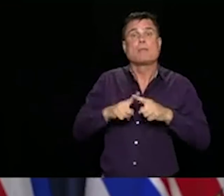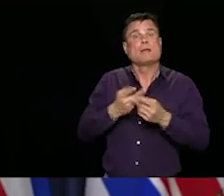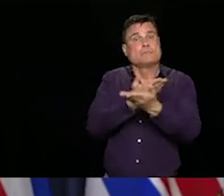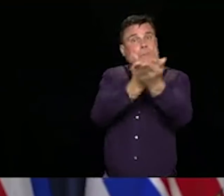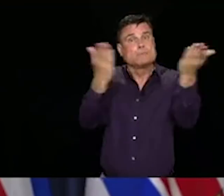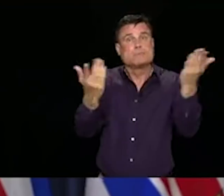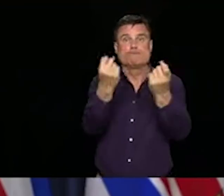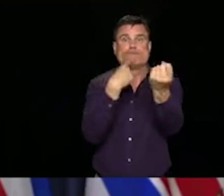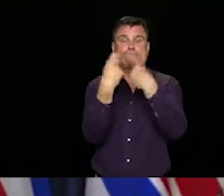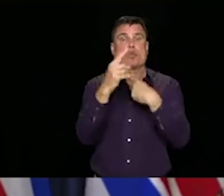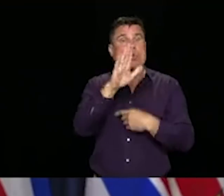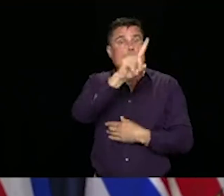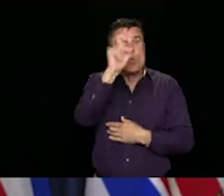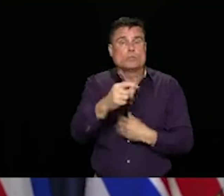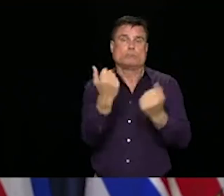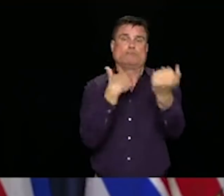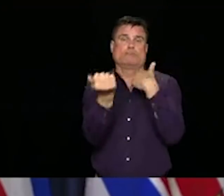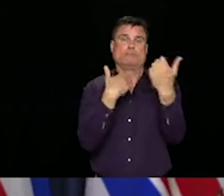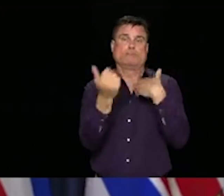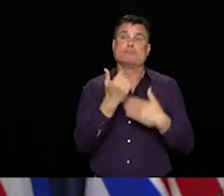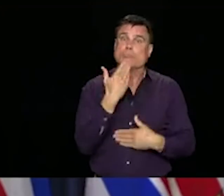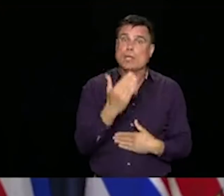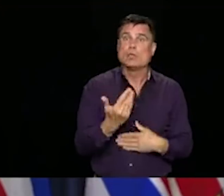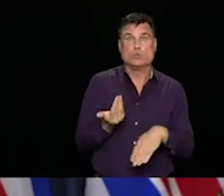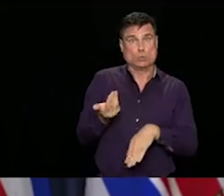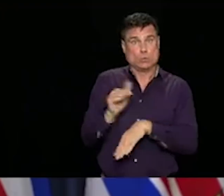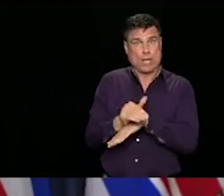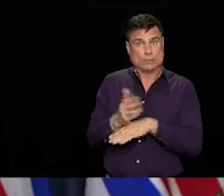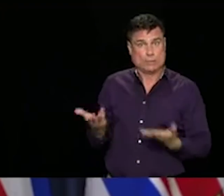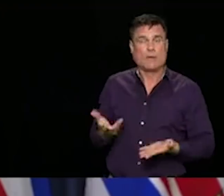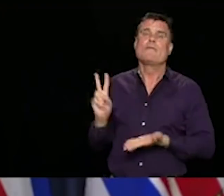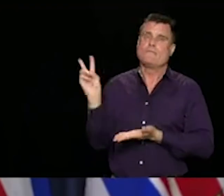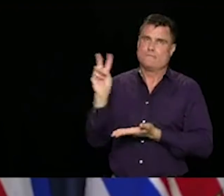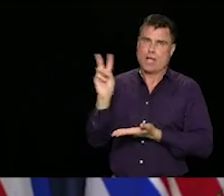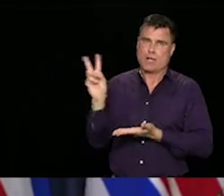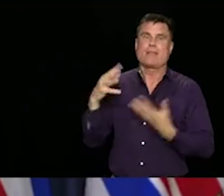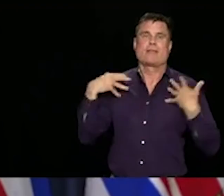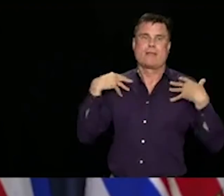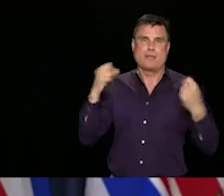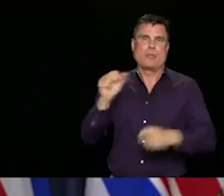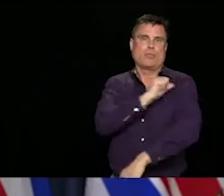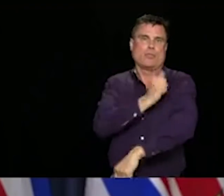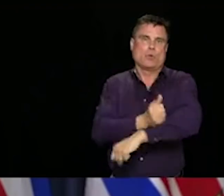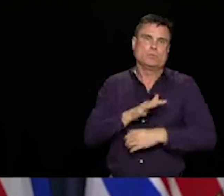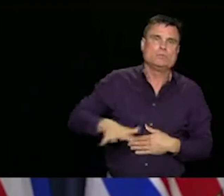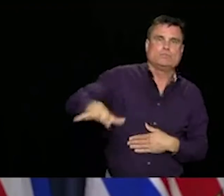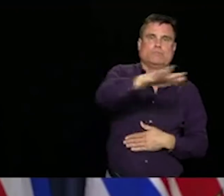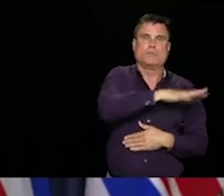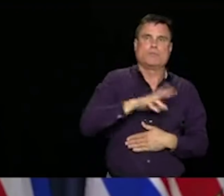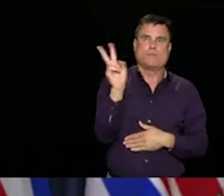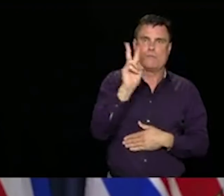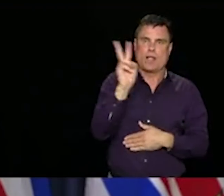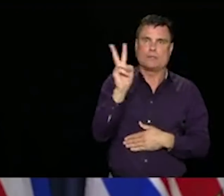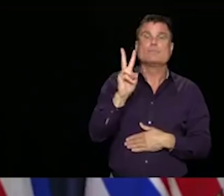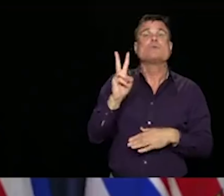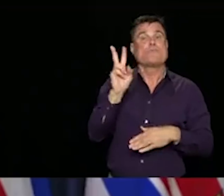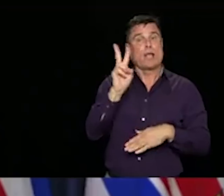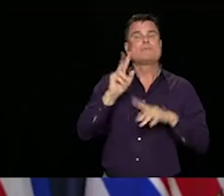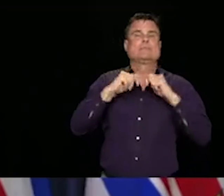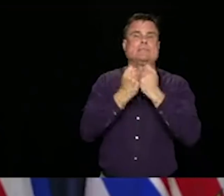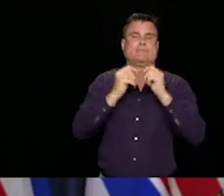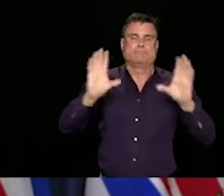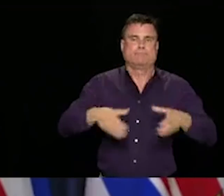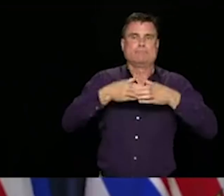everyone to join Vancouver Coastal Health's team tonight. In closing, I just wanted to say thank you to all people in